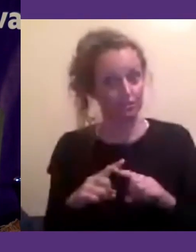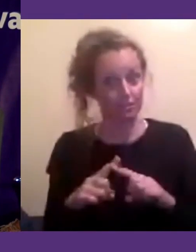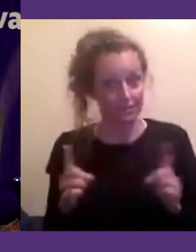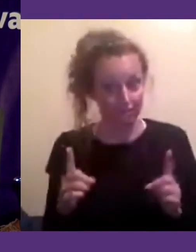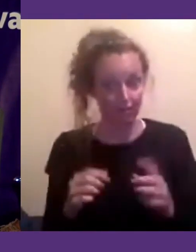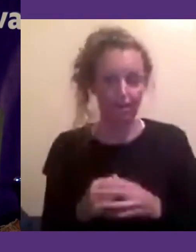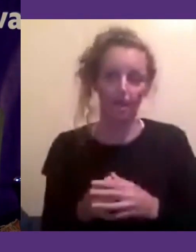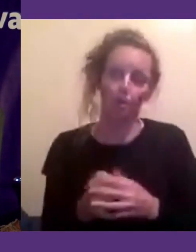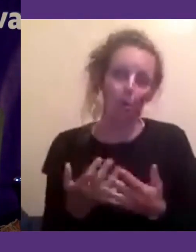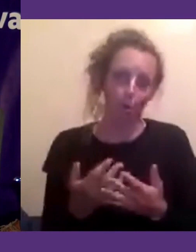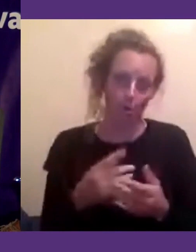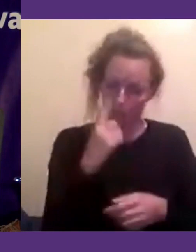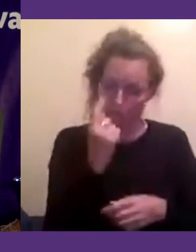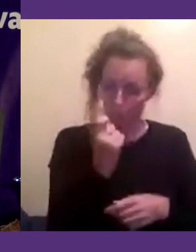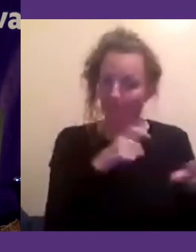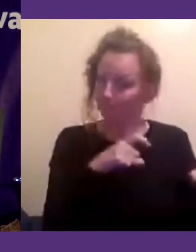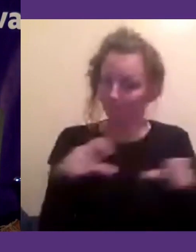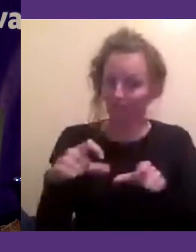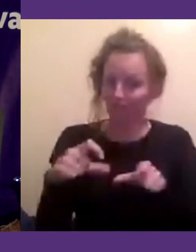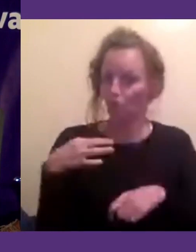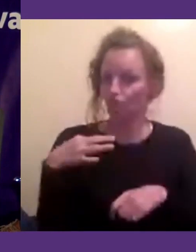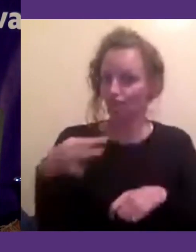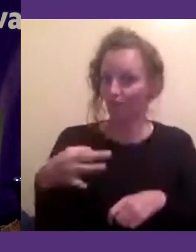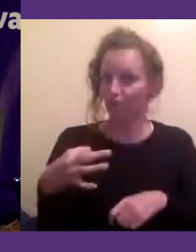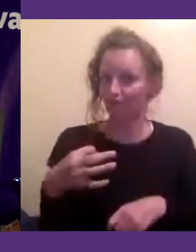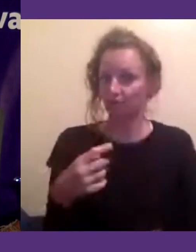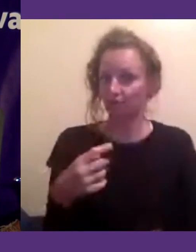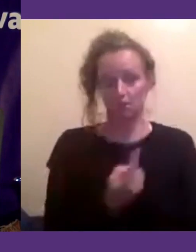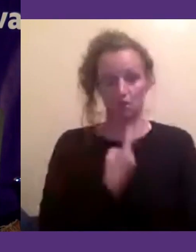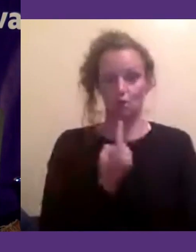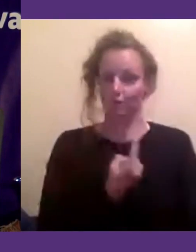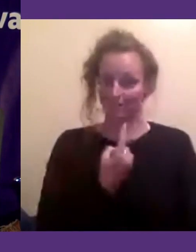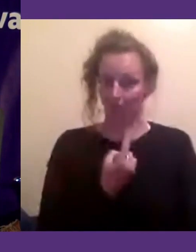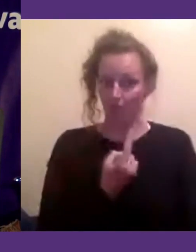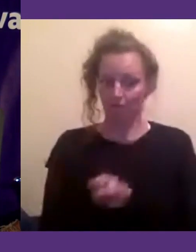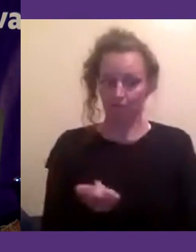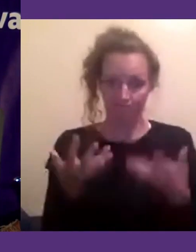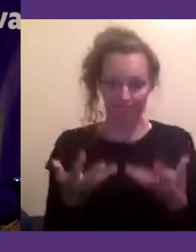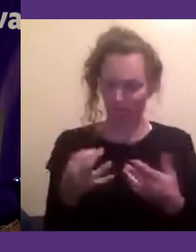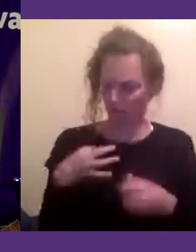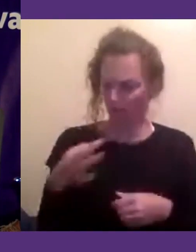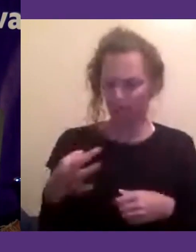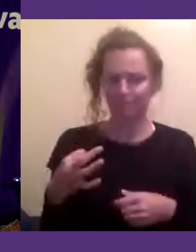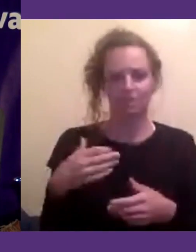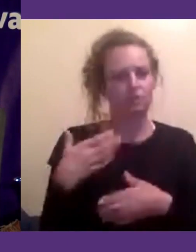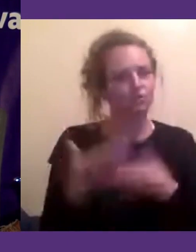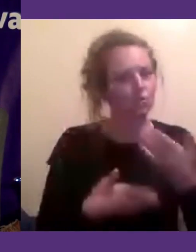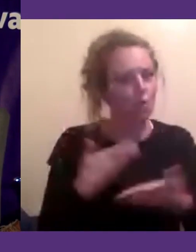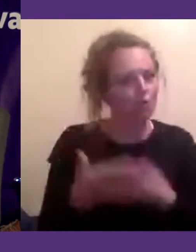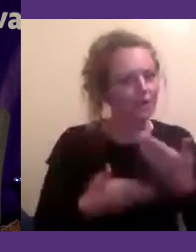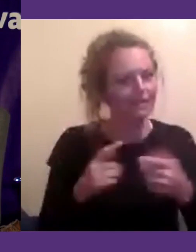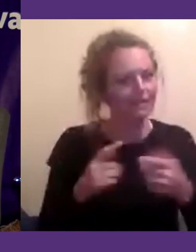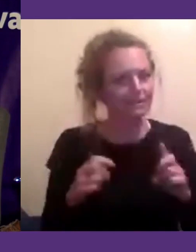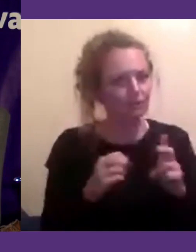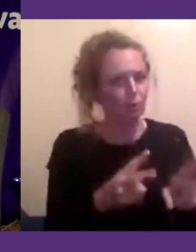stories in other ways. Has that made that more difficult, or are you aware of the change in how you're communicating around